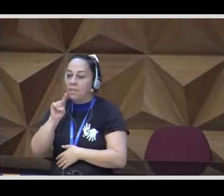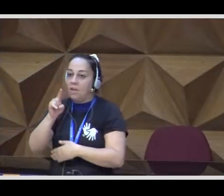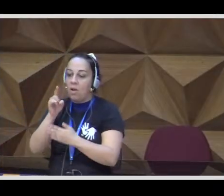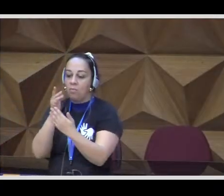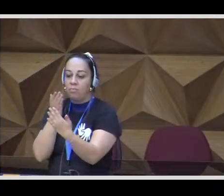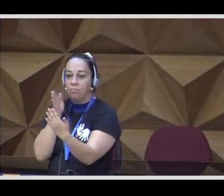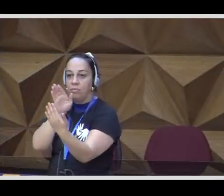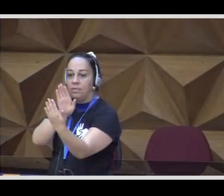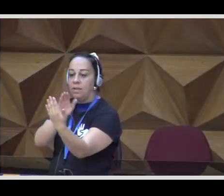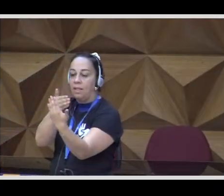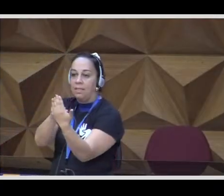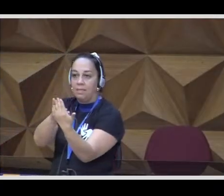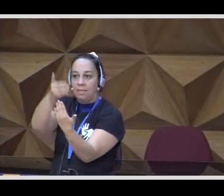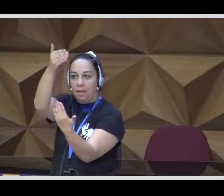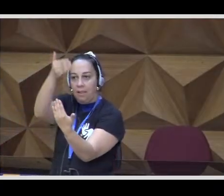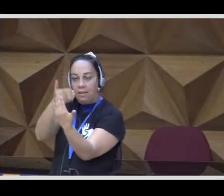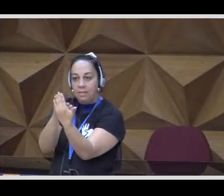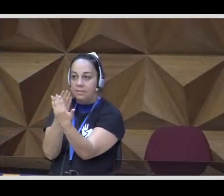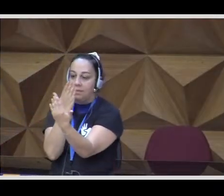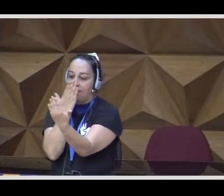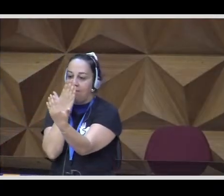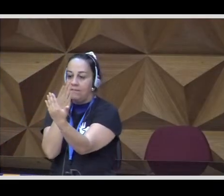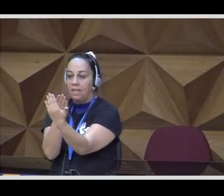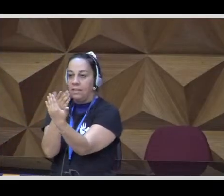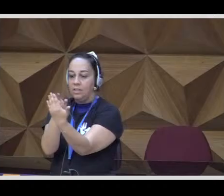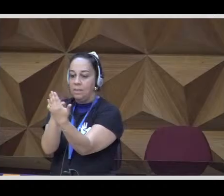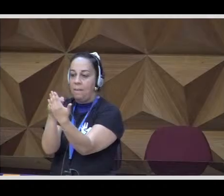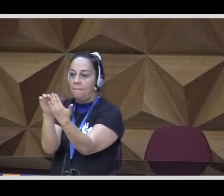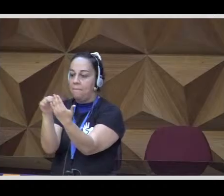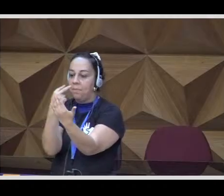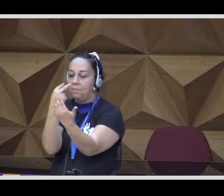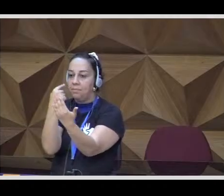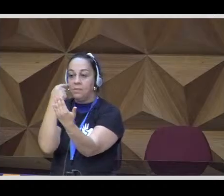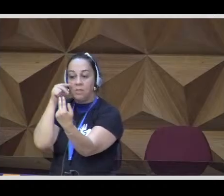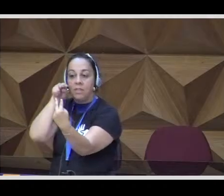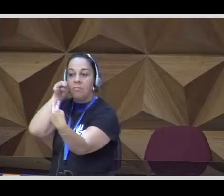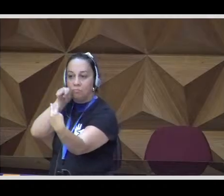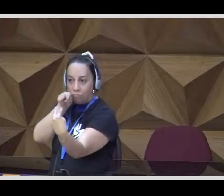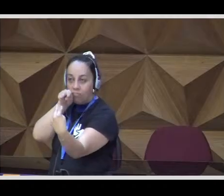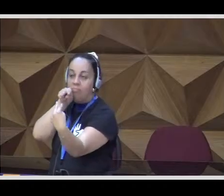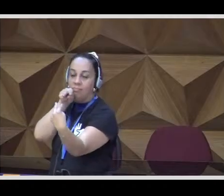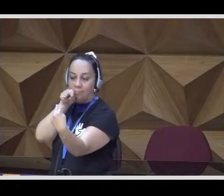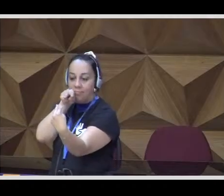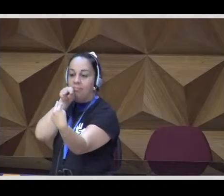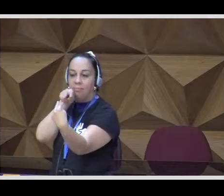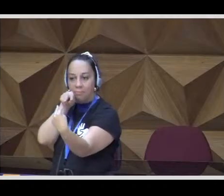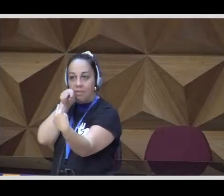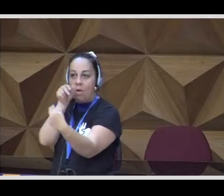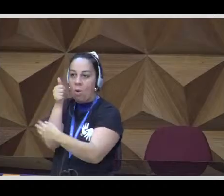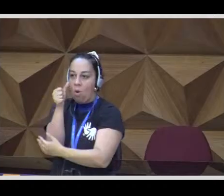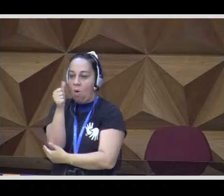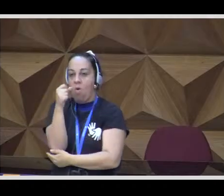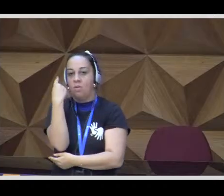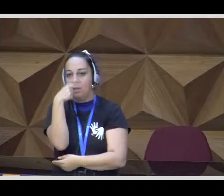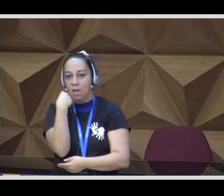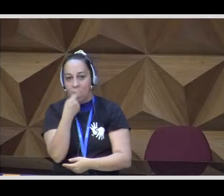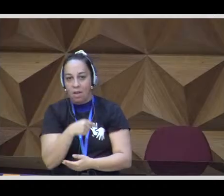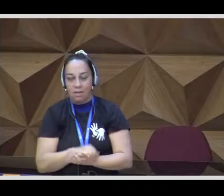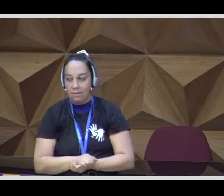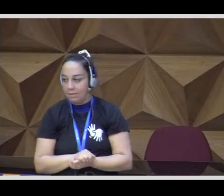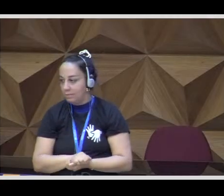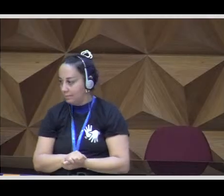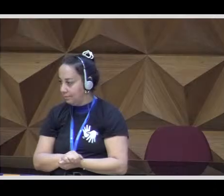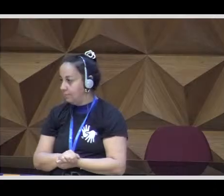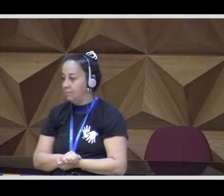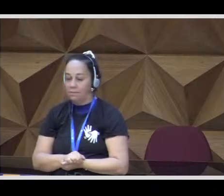just staring straight at them for 11 hours on a plane flight or something like that. They don't know that you're not looking through the cameras